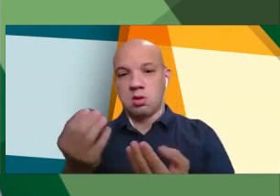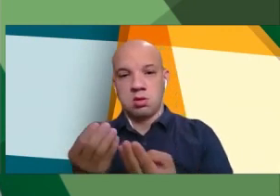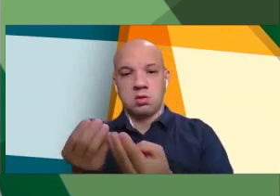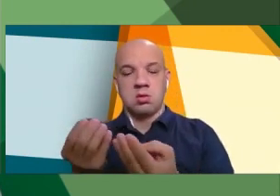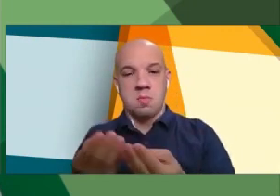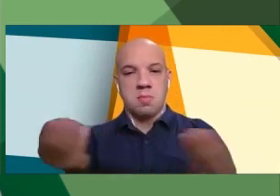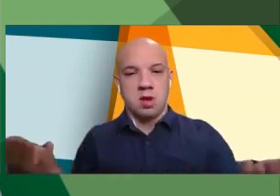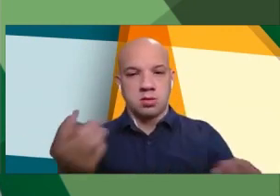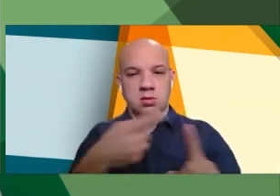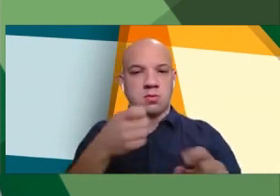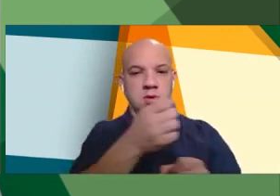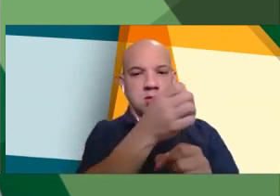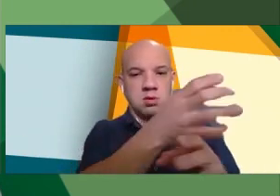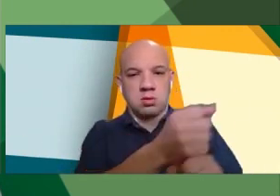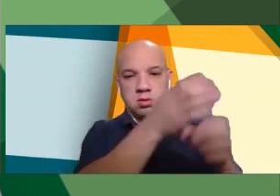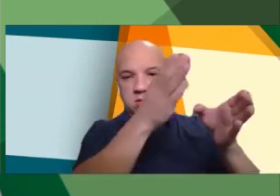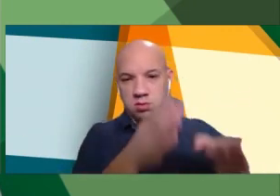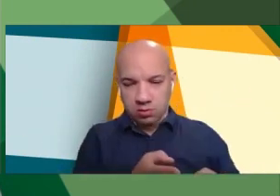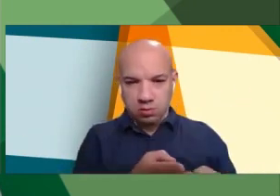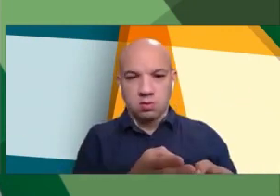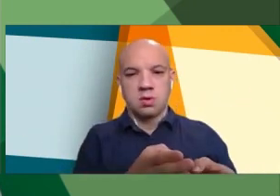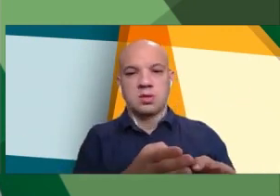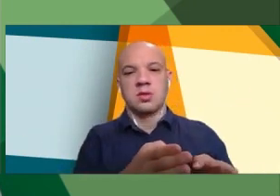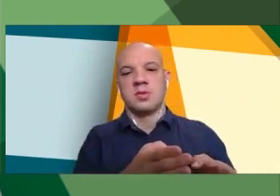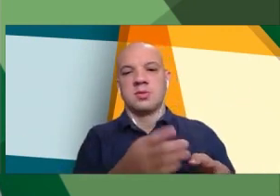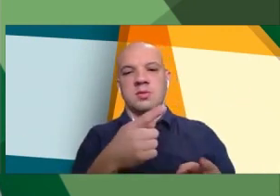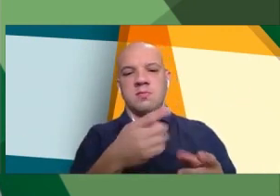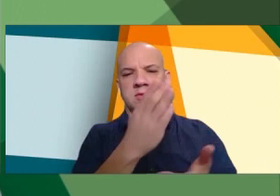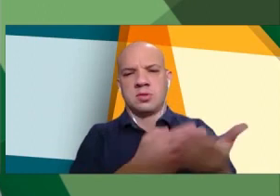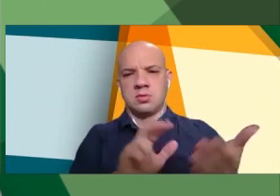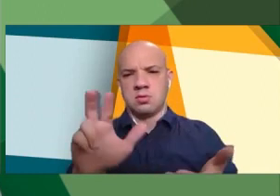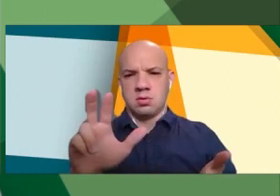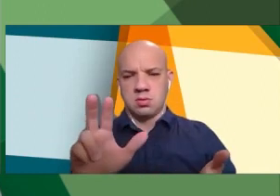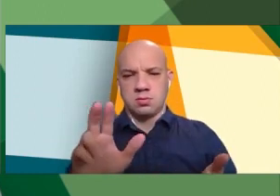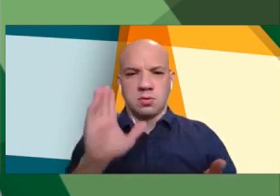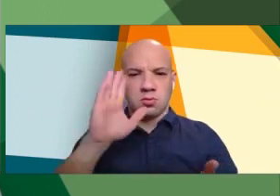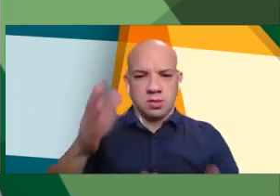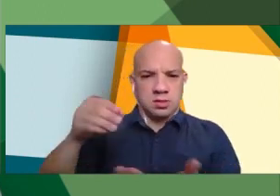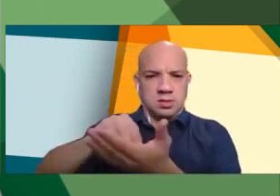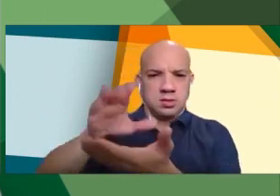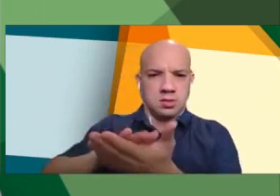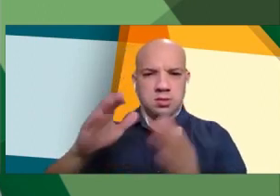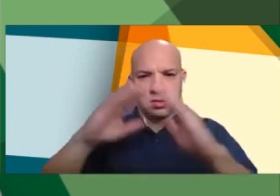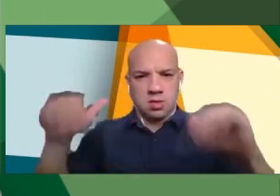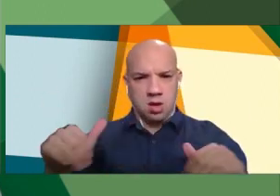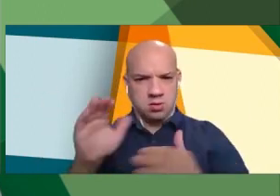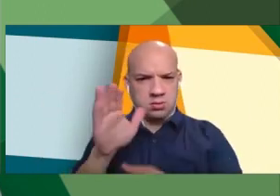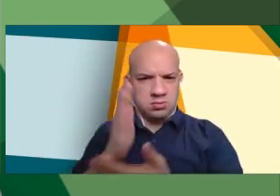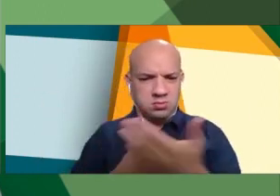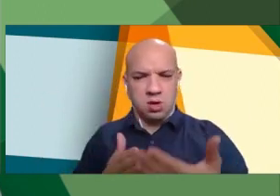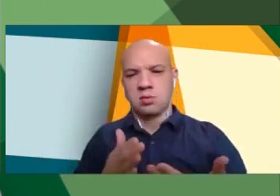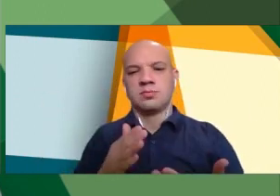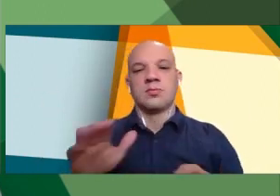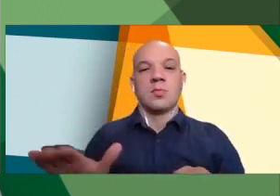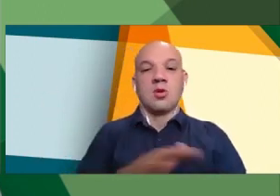and all contractors for Section 3 Mwbe, Davis-Bacon, and Fair Housing, complete review of